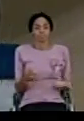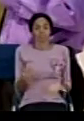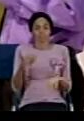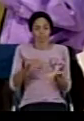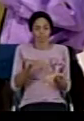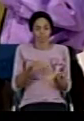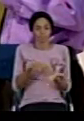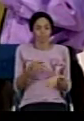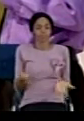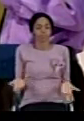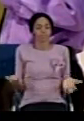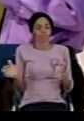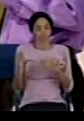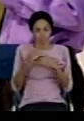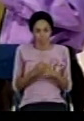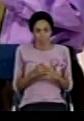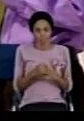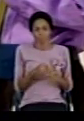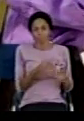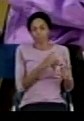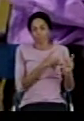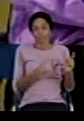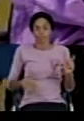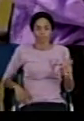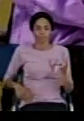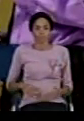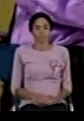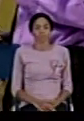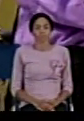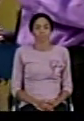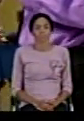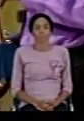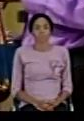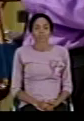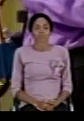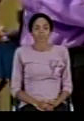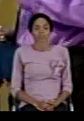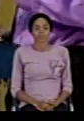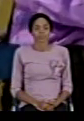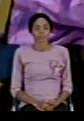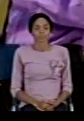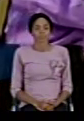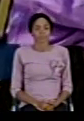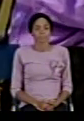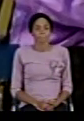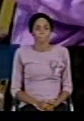Lord. And let our global audience join us.